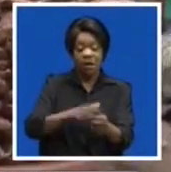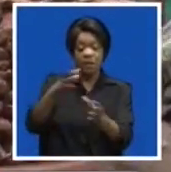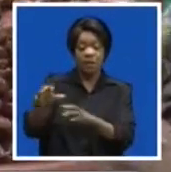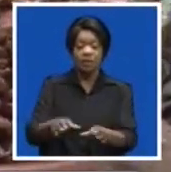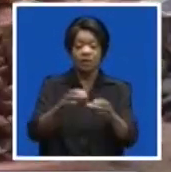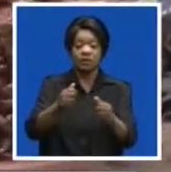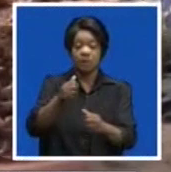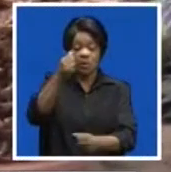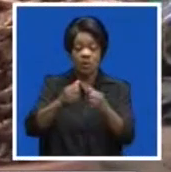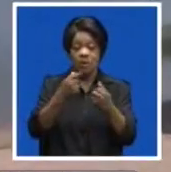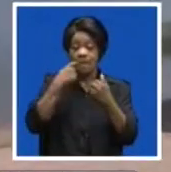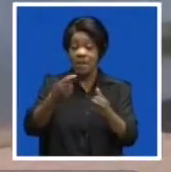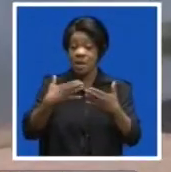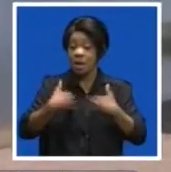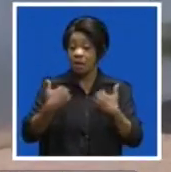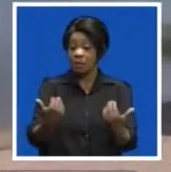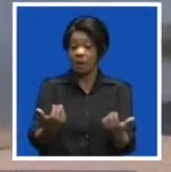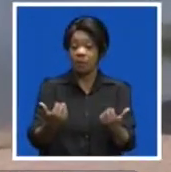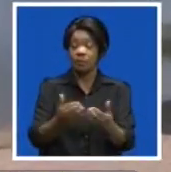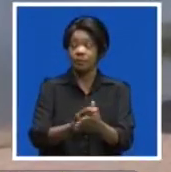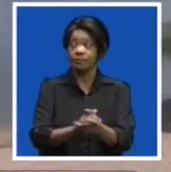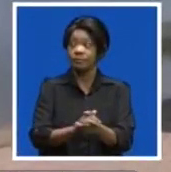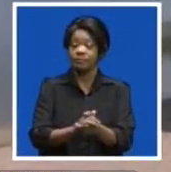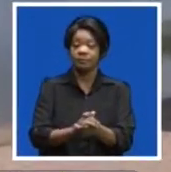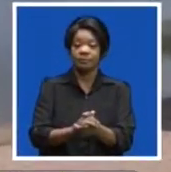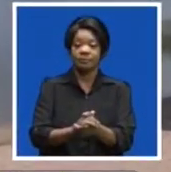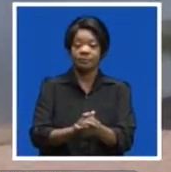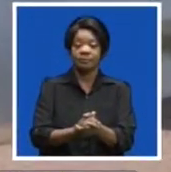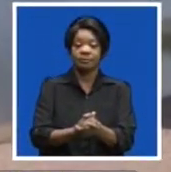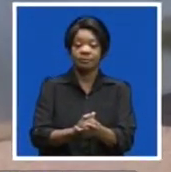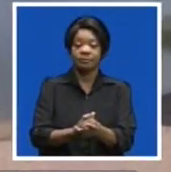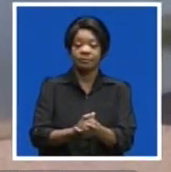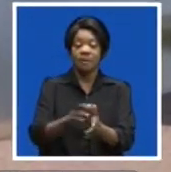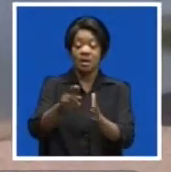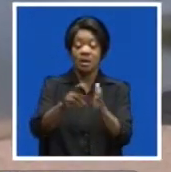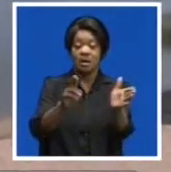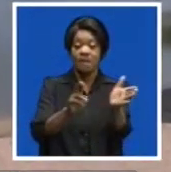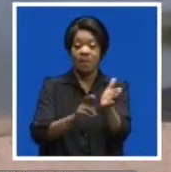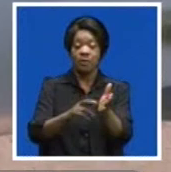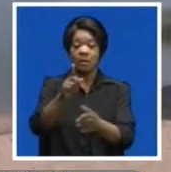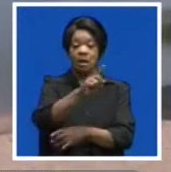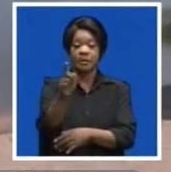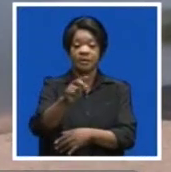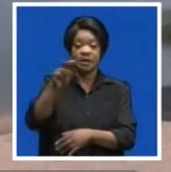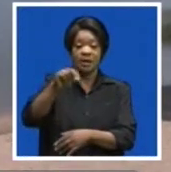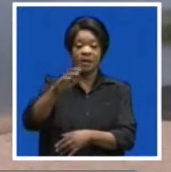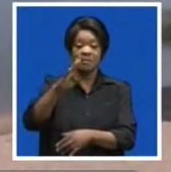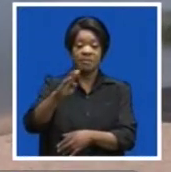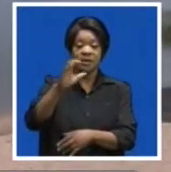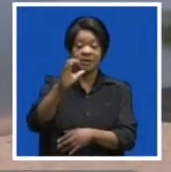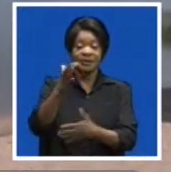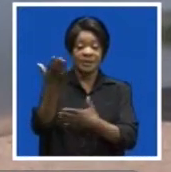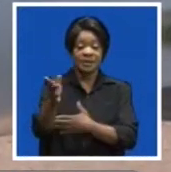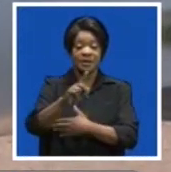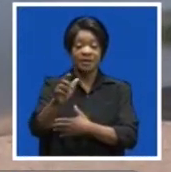we take now. Machona Kasambala, reporting for ZNBC from Nais in